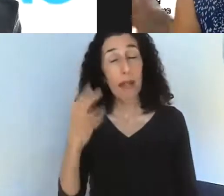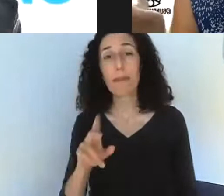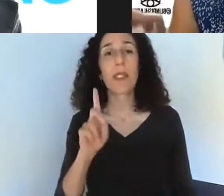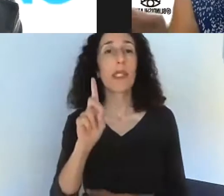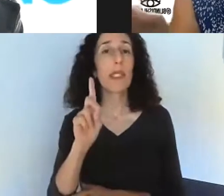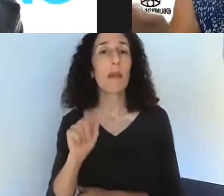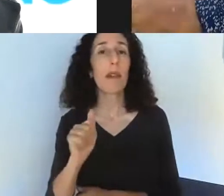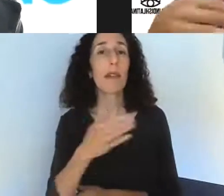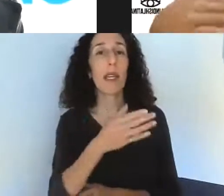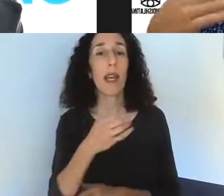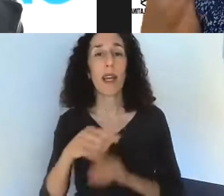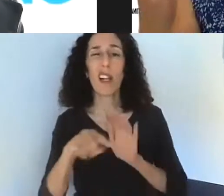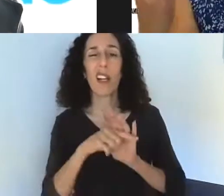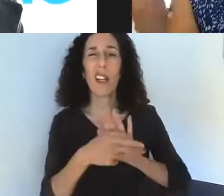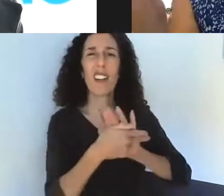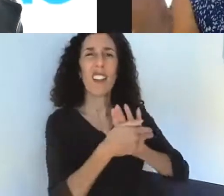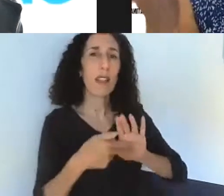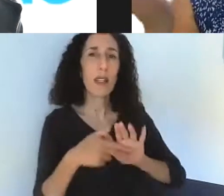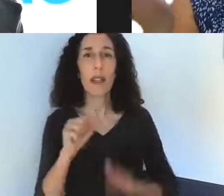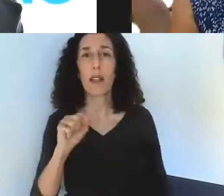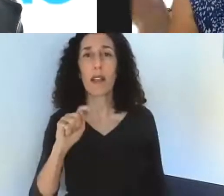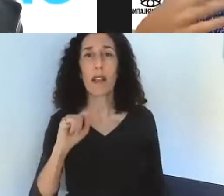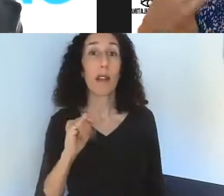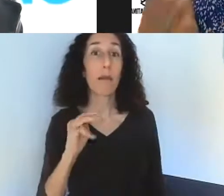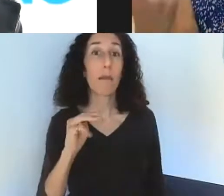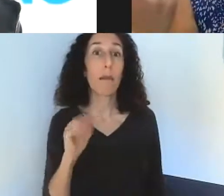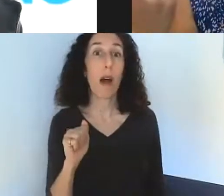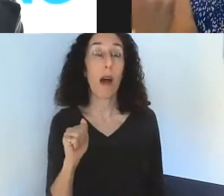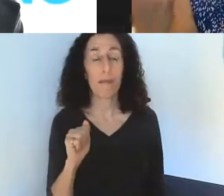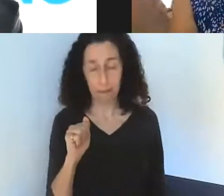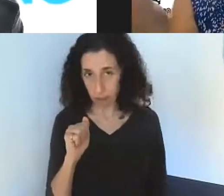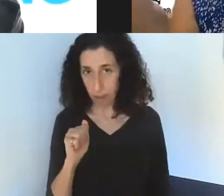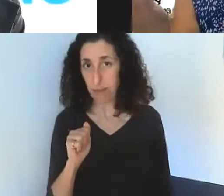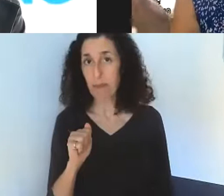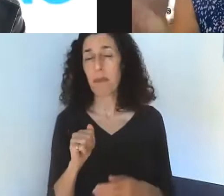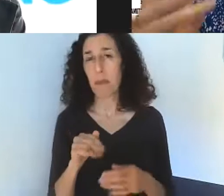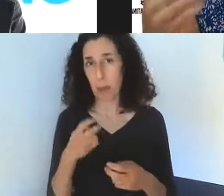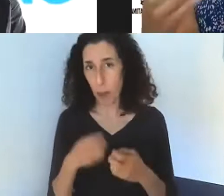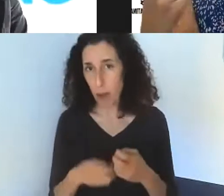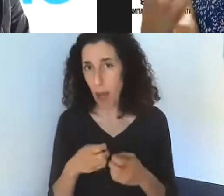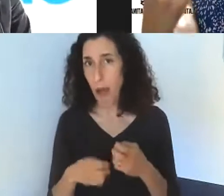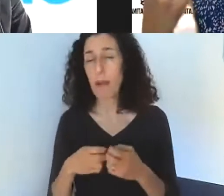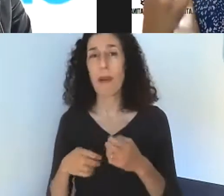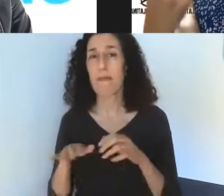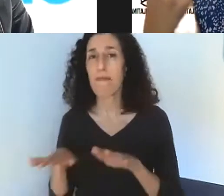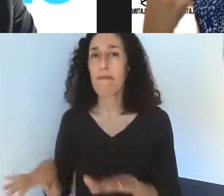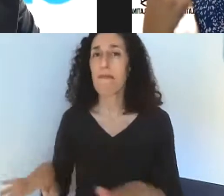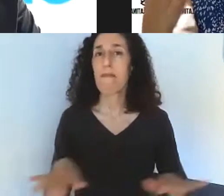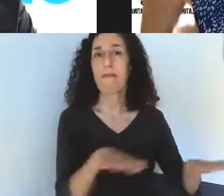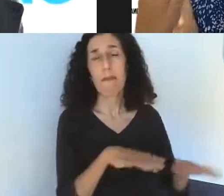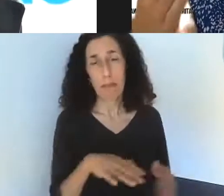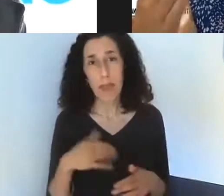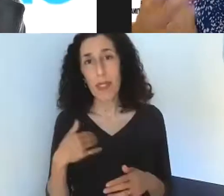is ableism, just like all the other isms, it's damaging. Ableism is